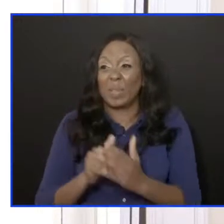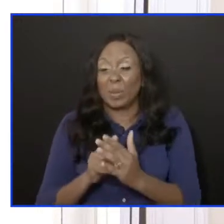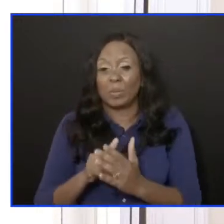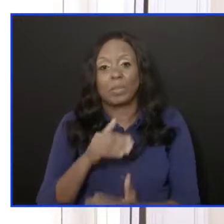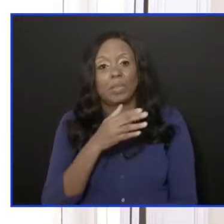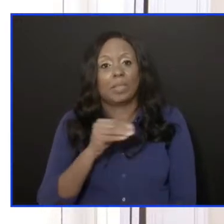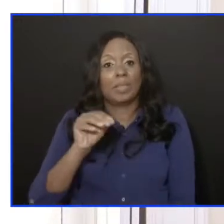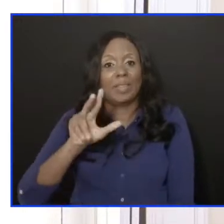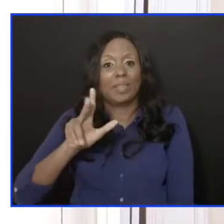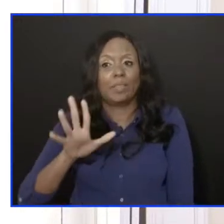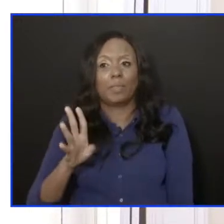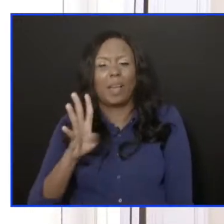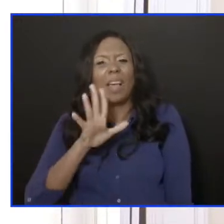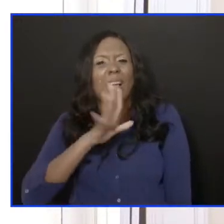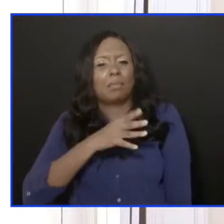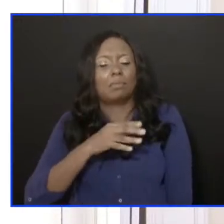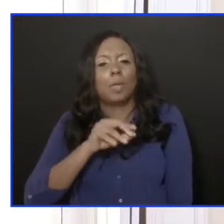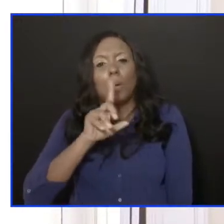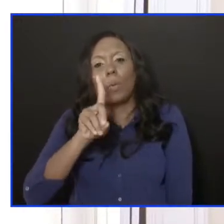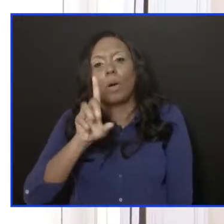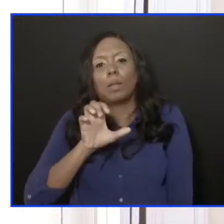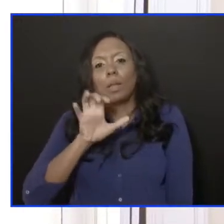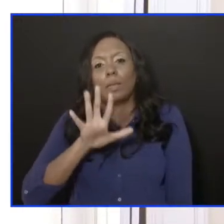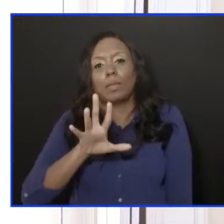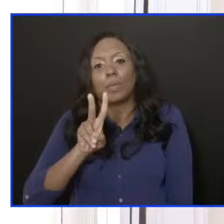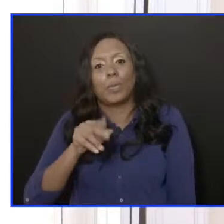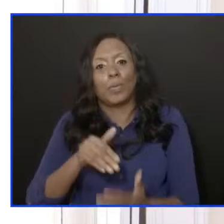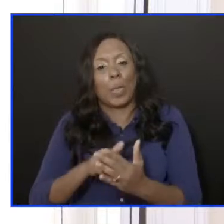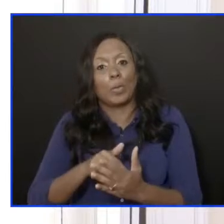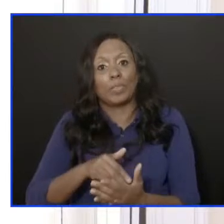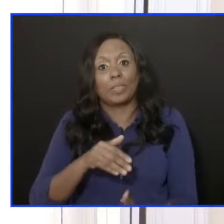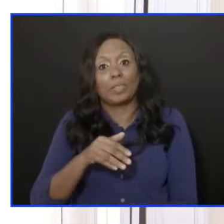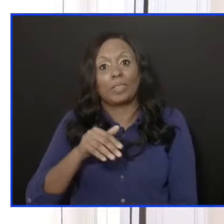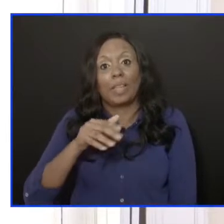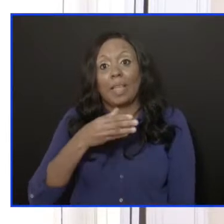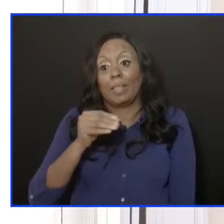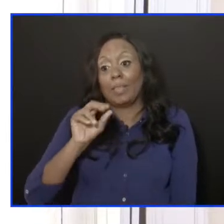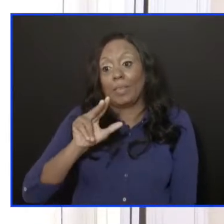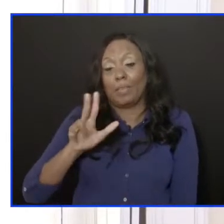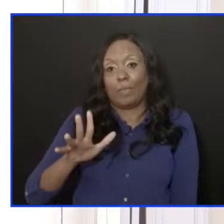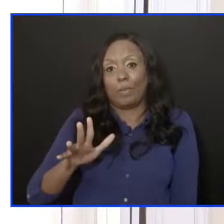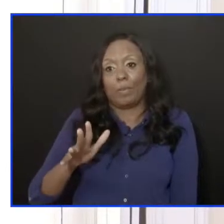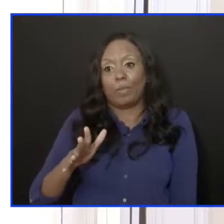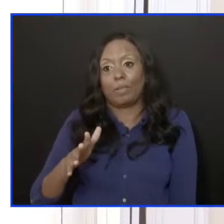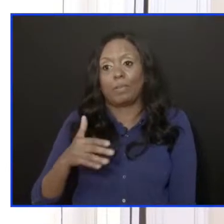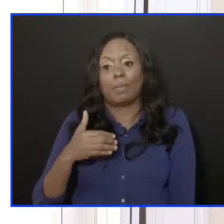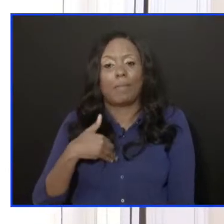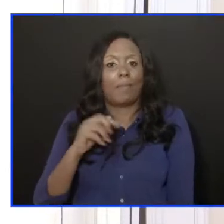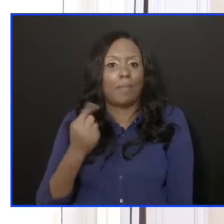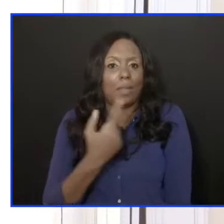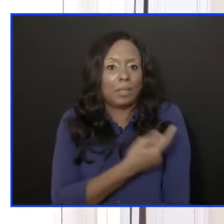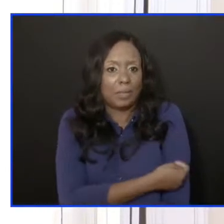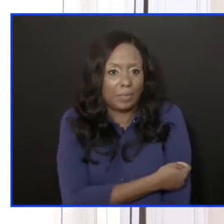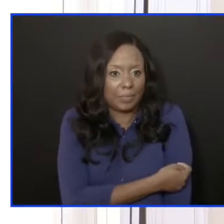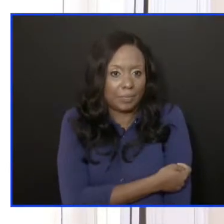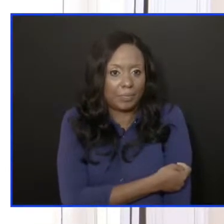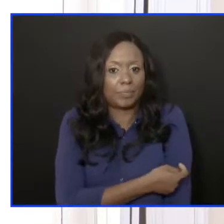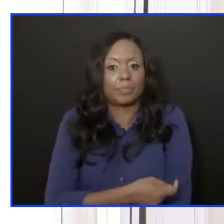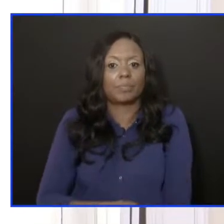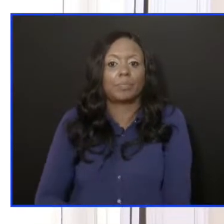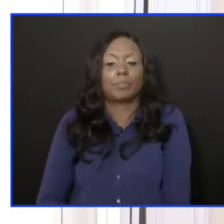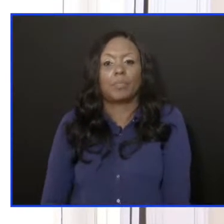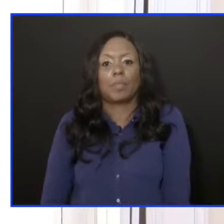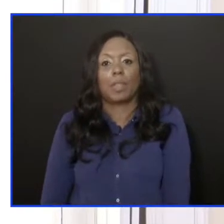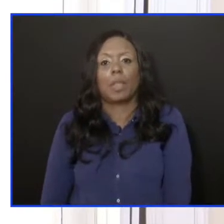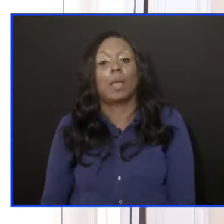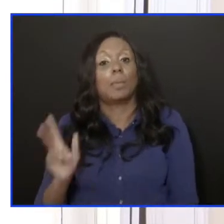132,034 have already taken the second doses. So that the numbers who have taken and not gotten their second dose is less than